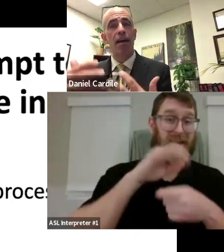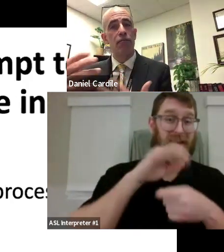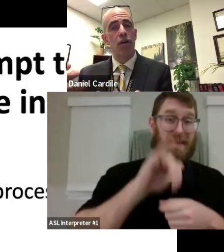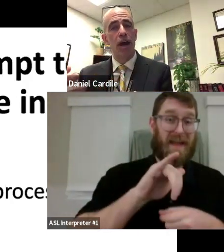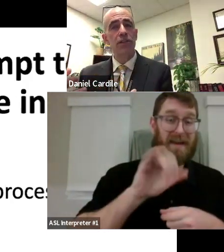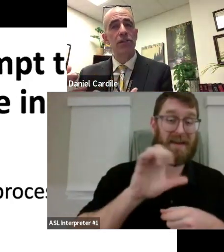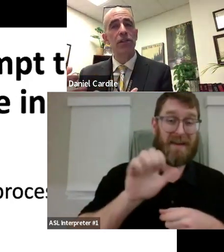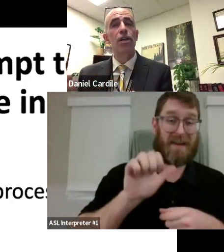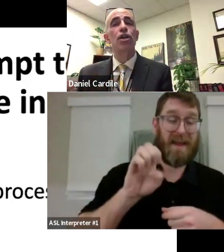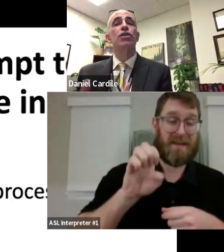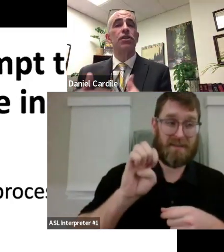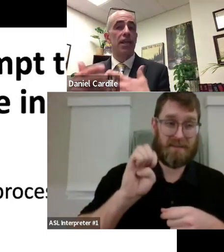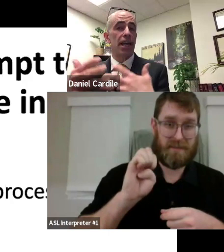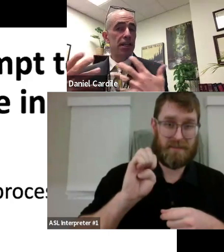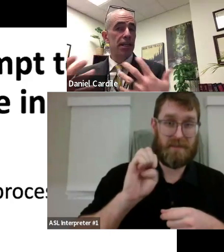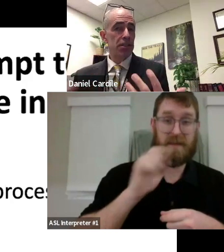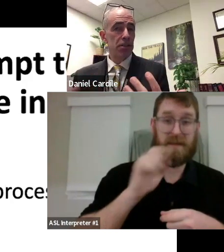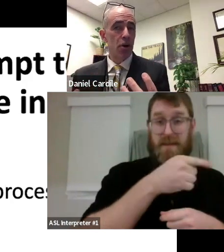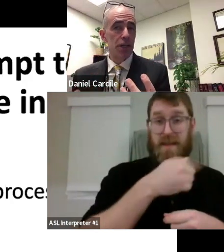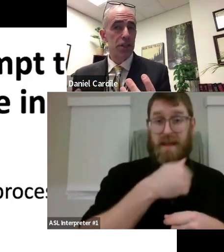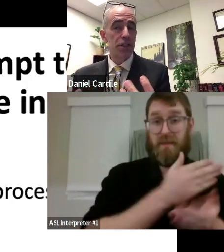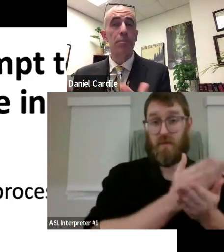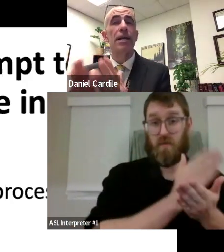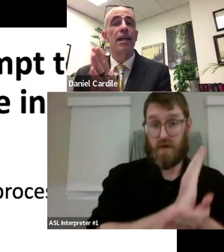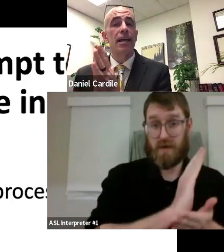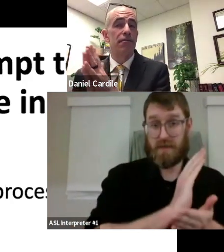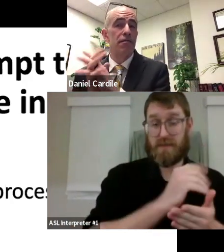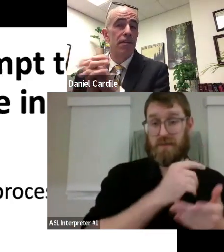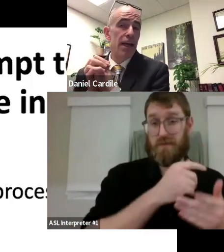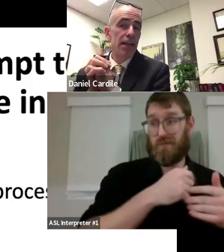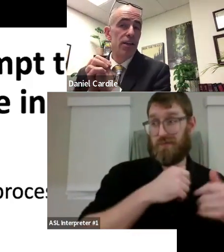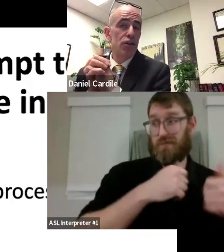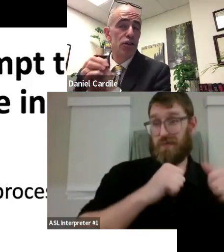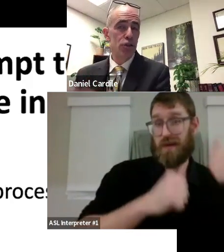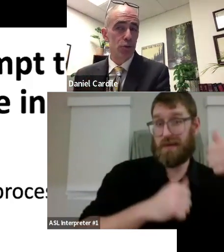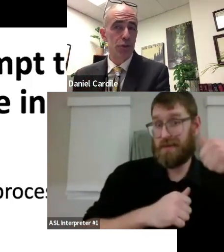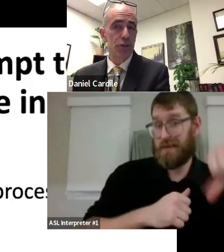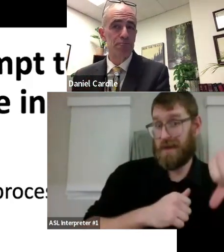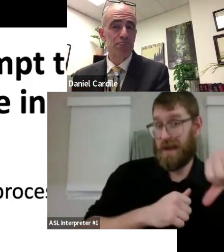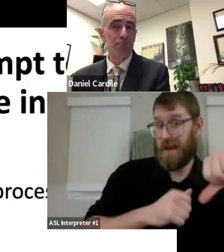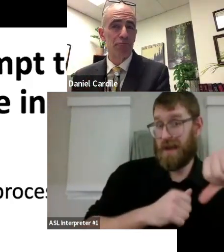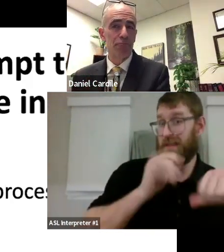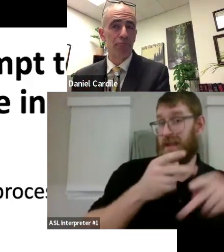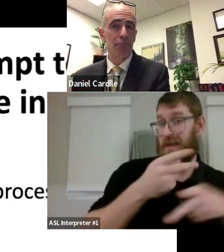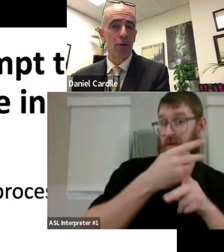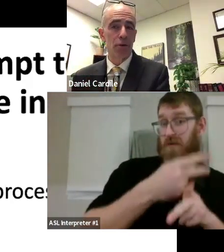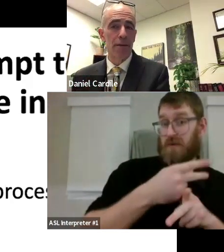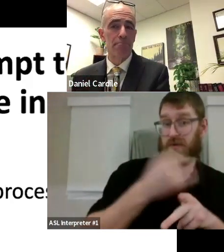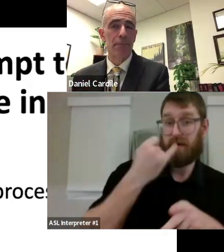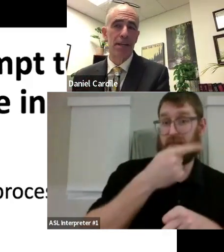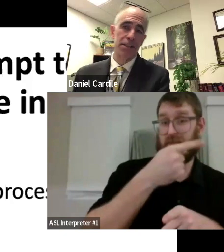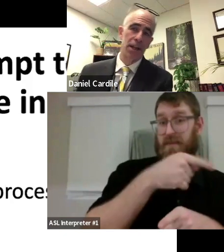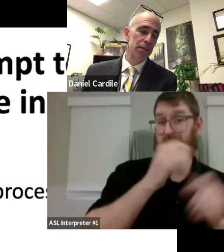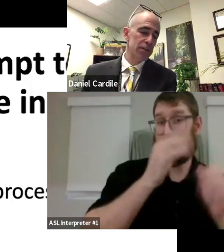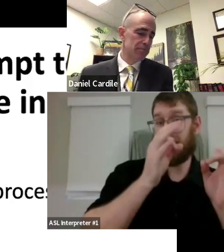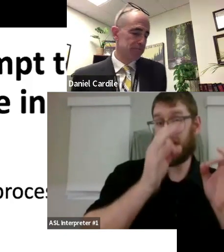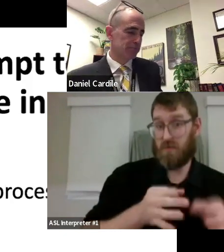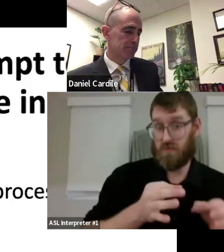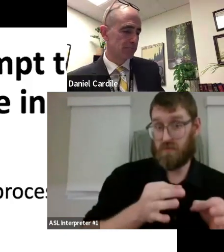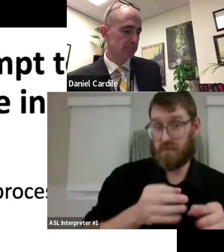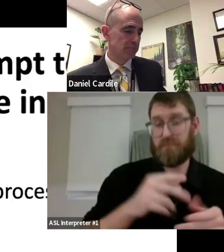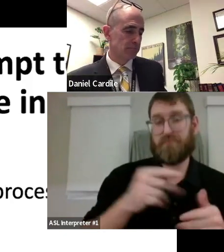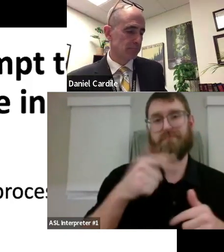And they have rights to stand against the guardianship if they choose. Okay, next slide,